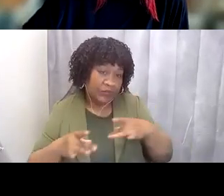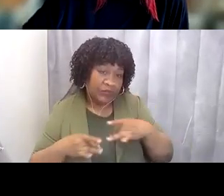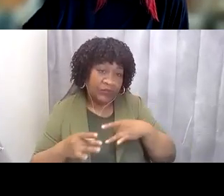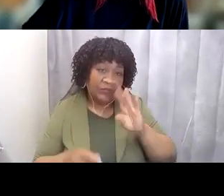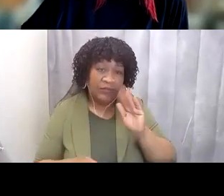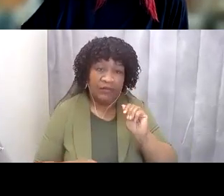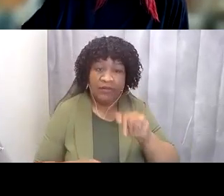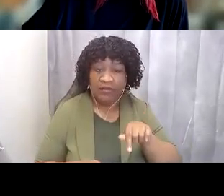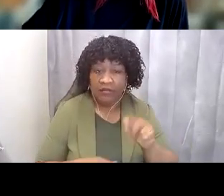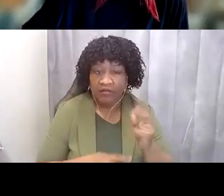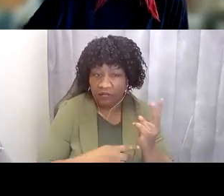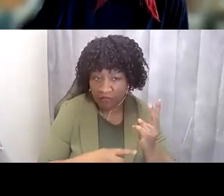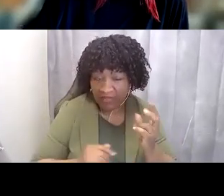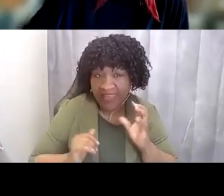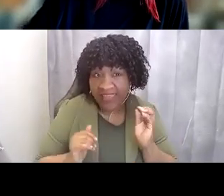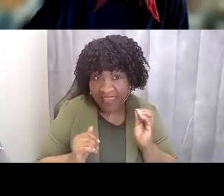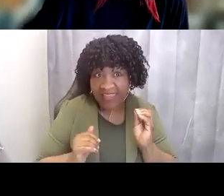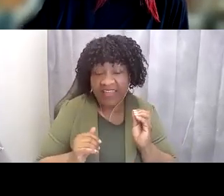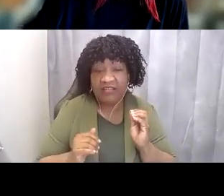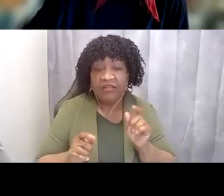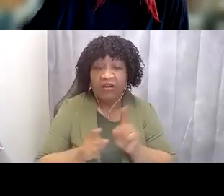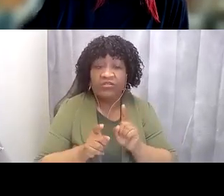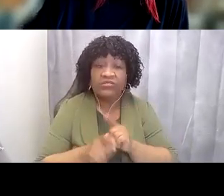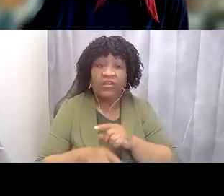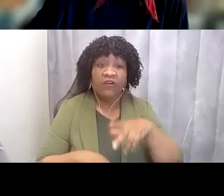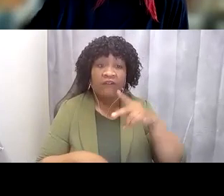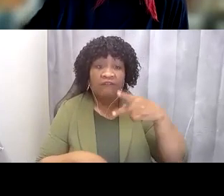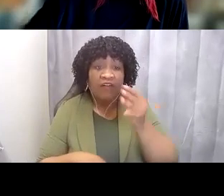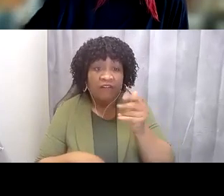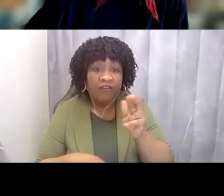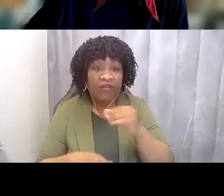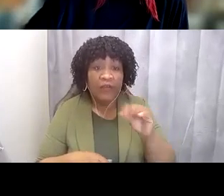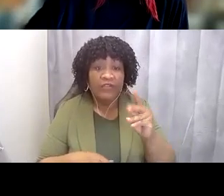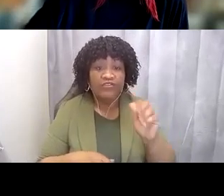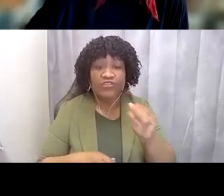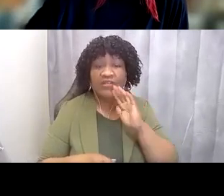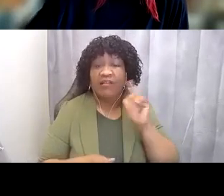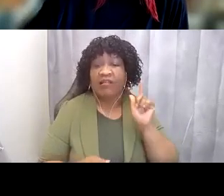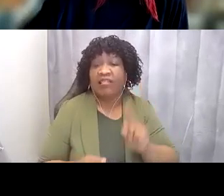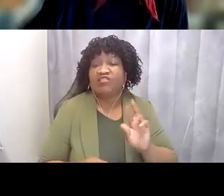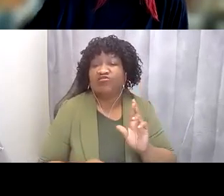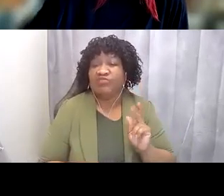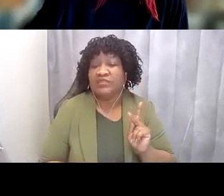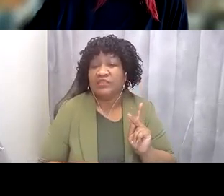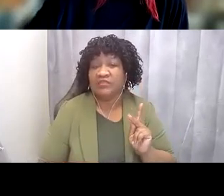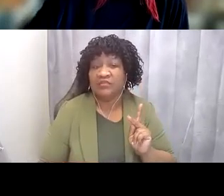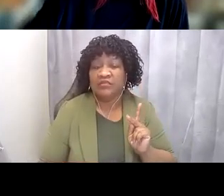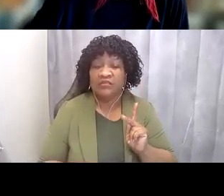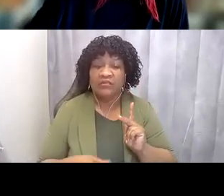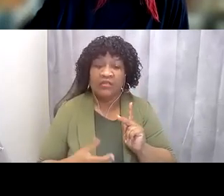strains, and Pfizer and Moderna have fewer risks involved,